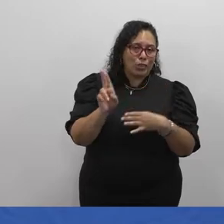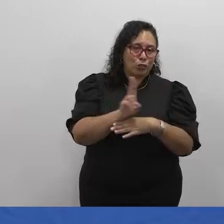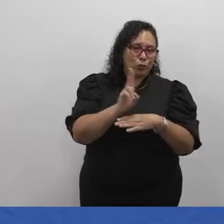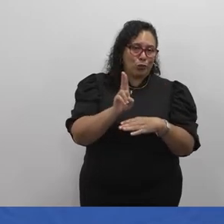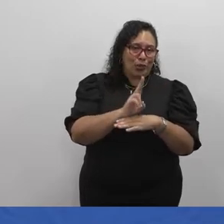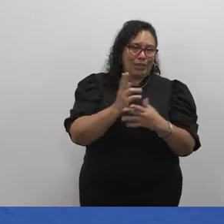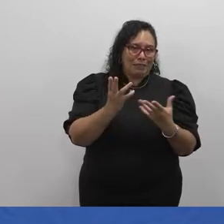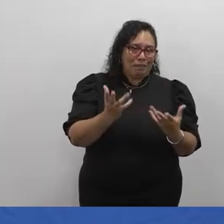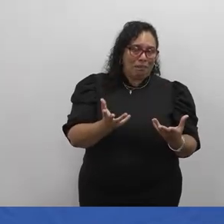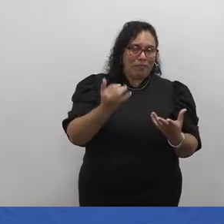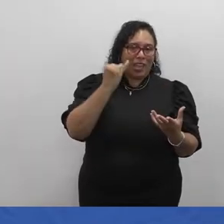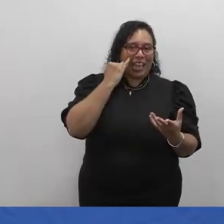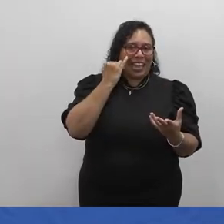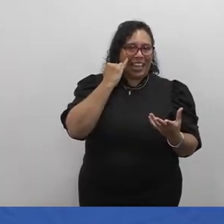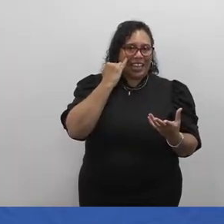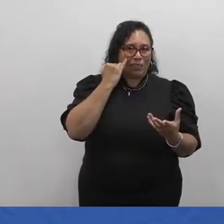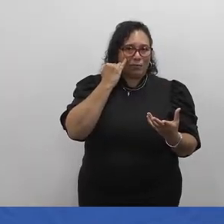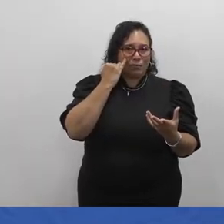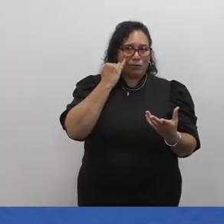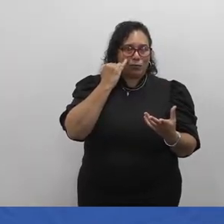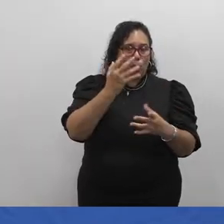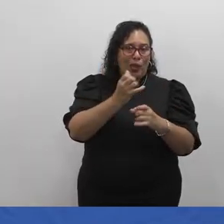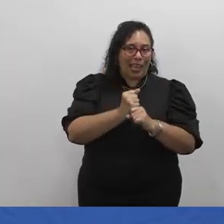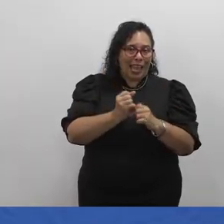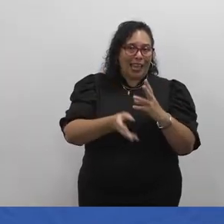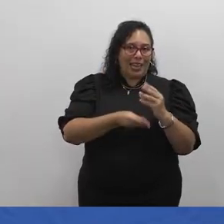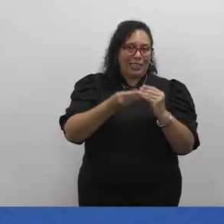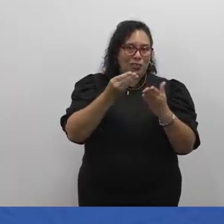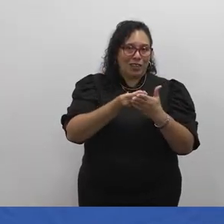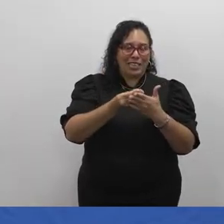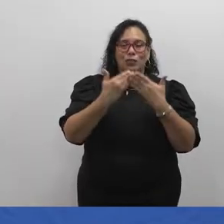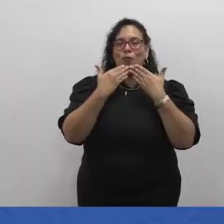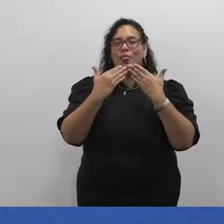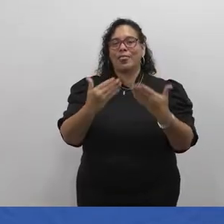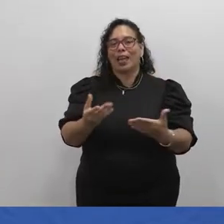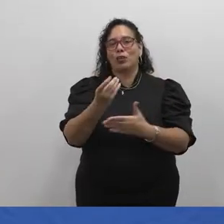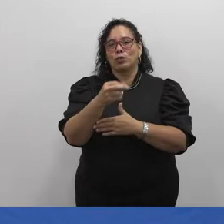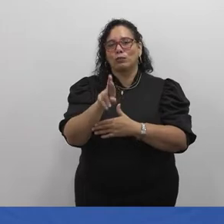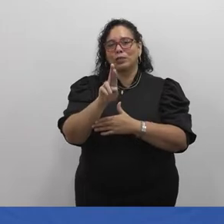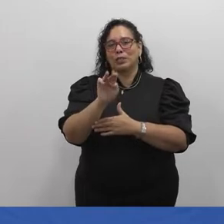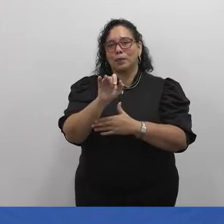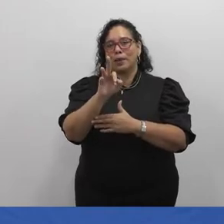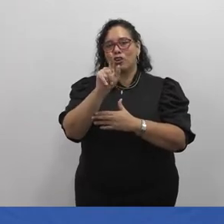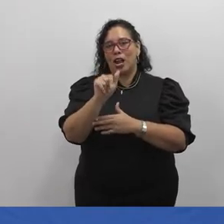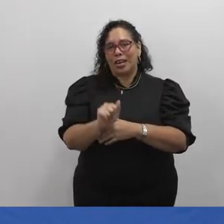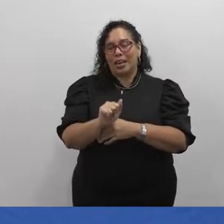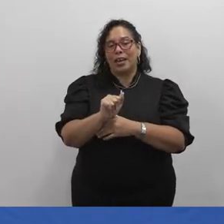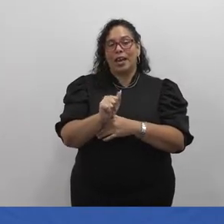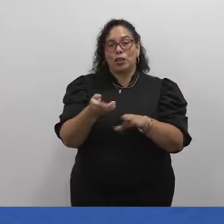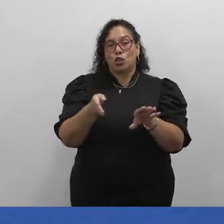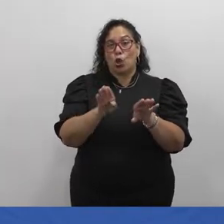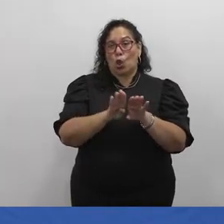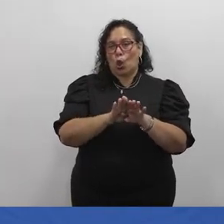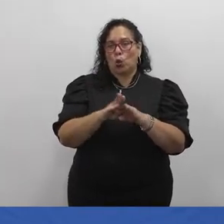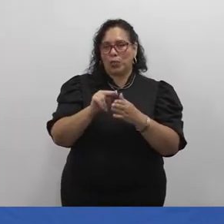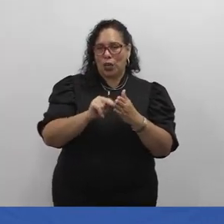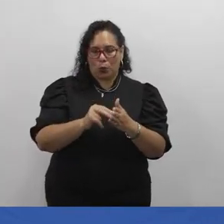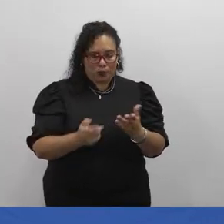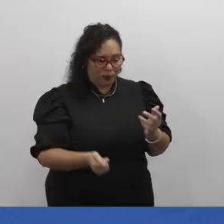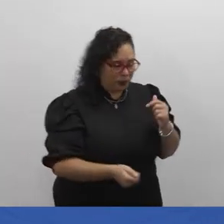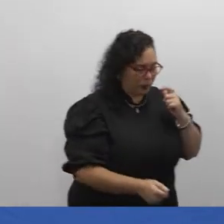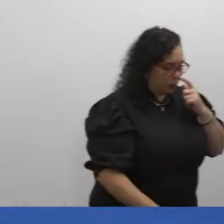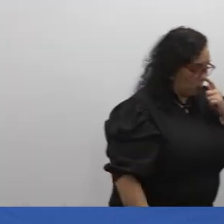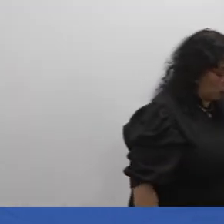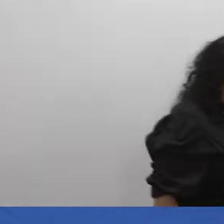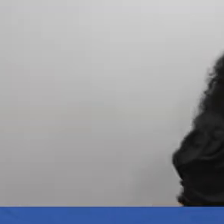utilize if indeed we acquire additional funding. So thank you, Mr. Miranda. Just on a closing note before you move on to the next section, we